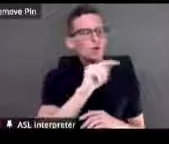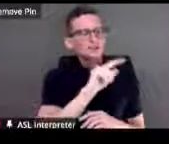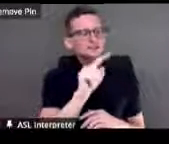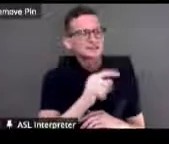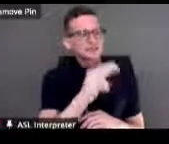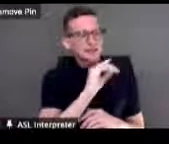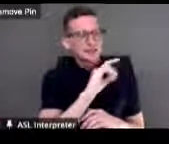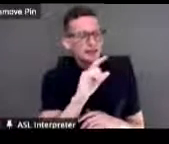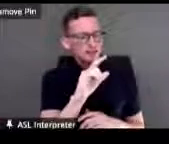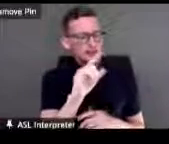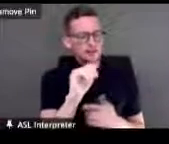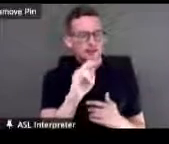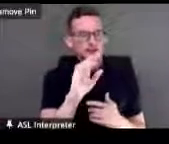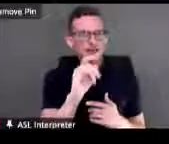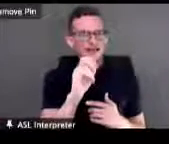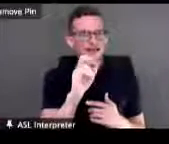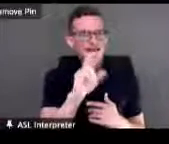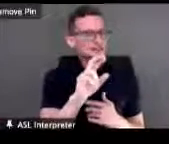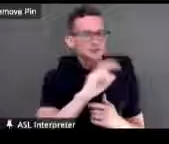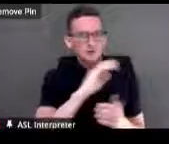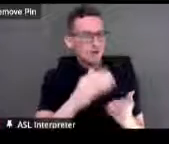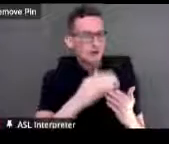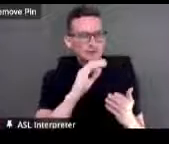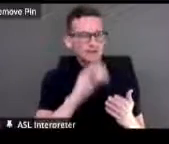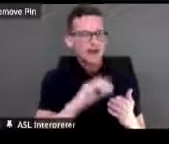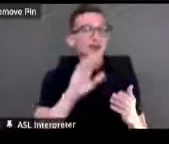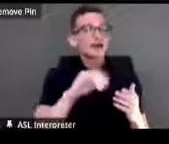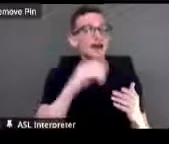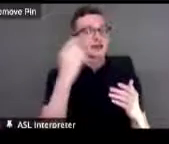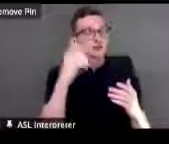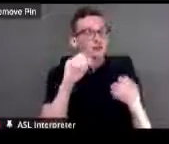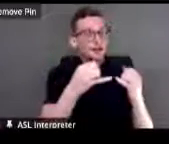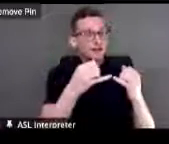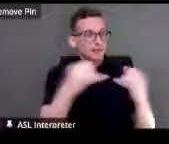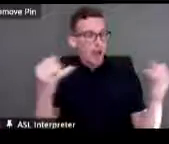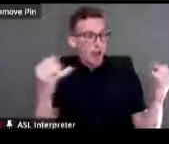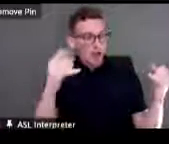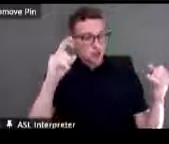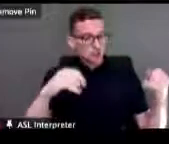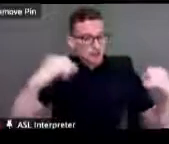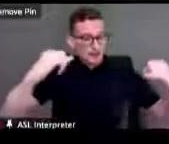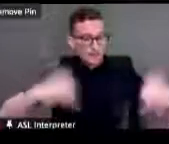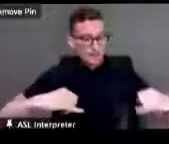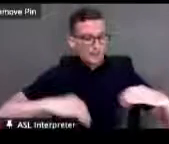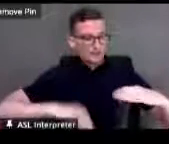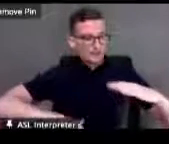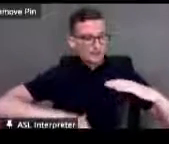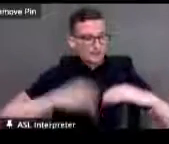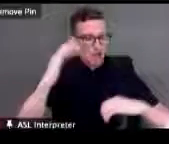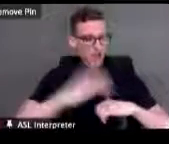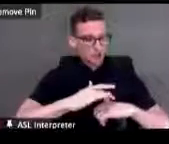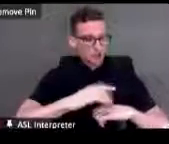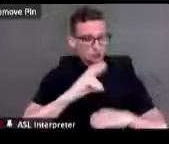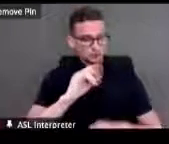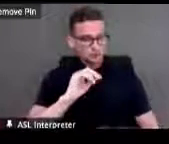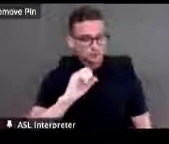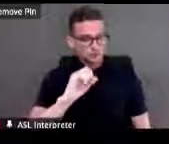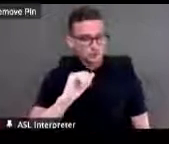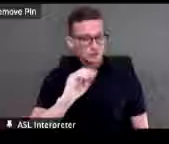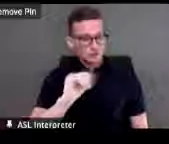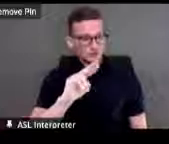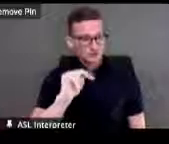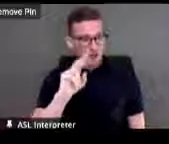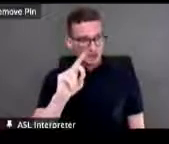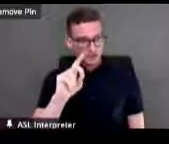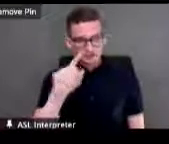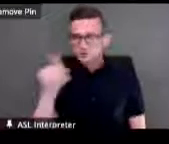That green line should just be flat up against the bottom of Roseman. Okay, so you're saying including all the way to Santa Cruz, everything that's